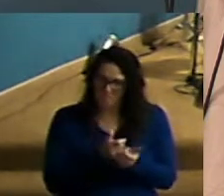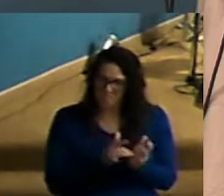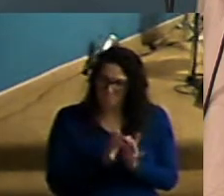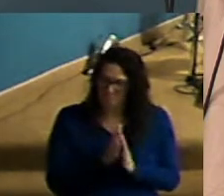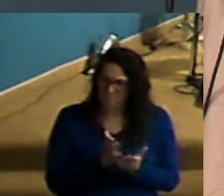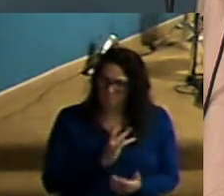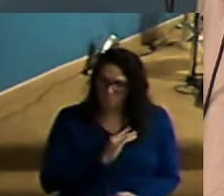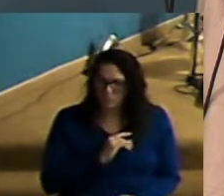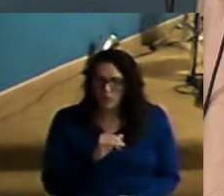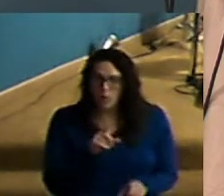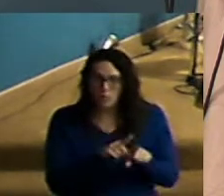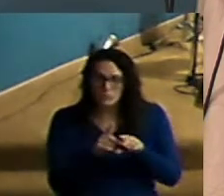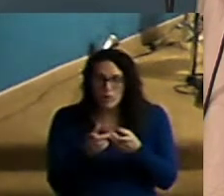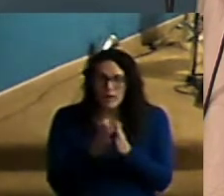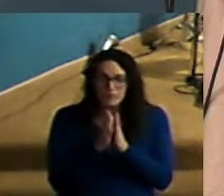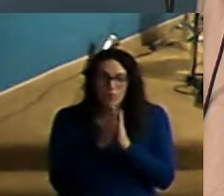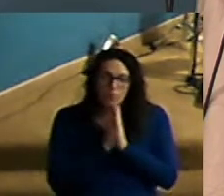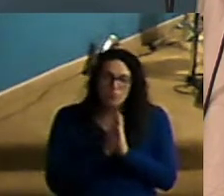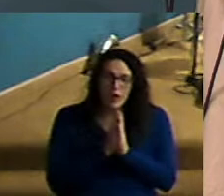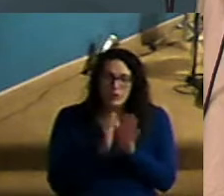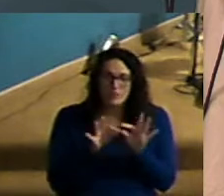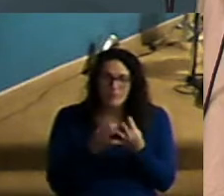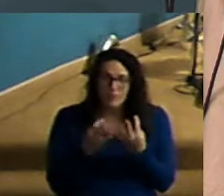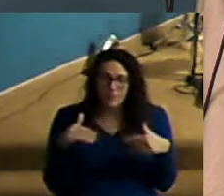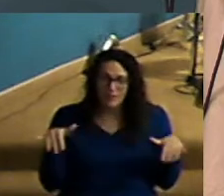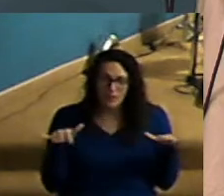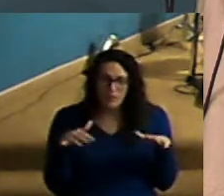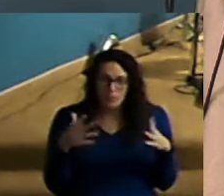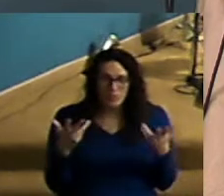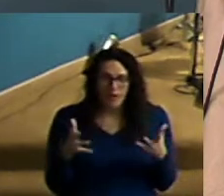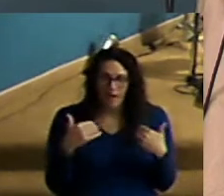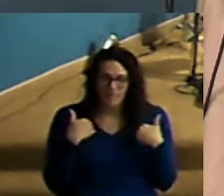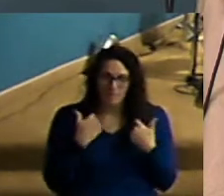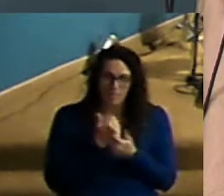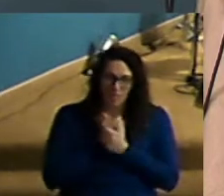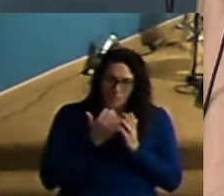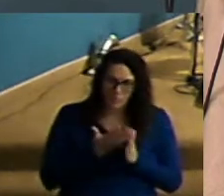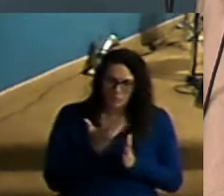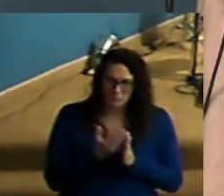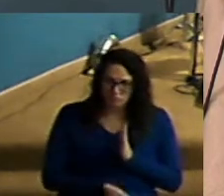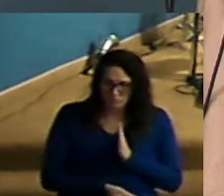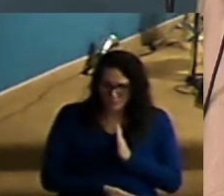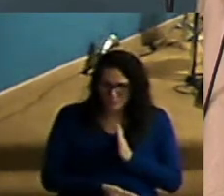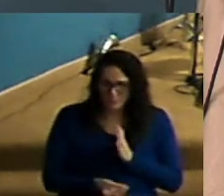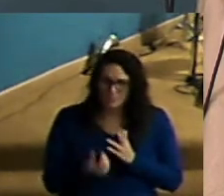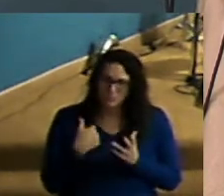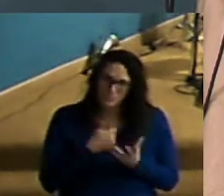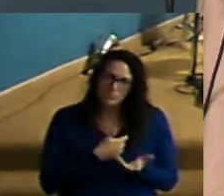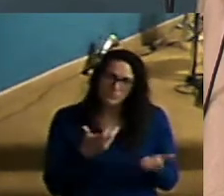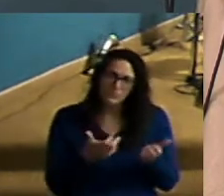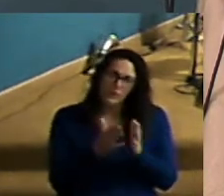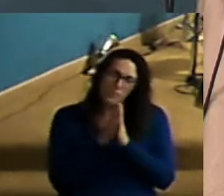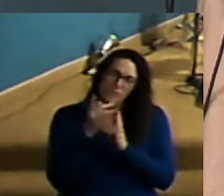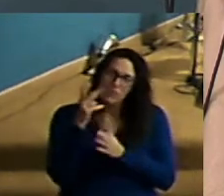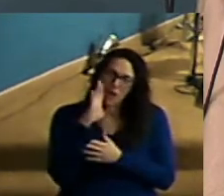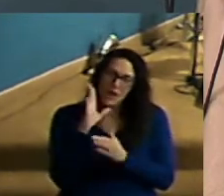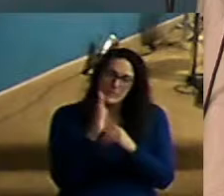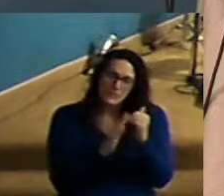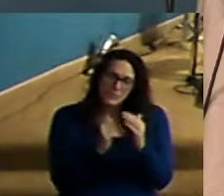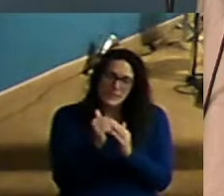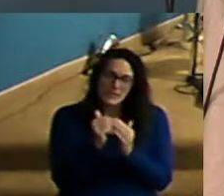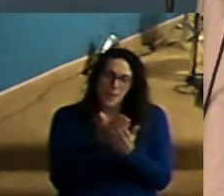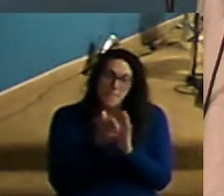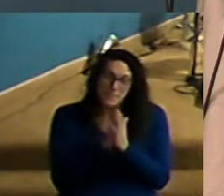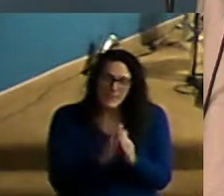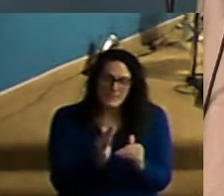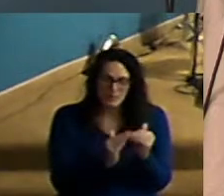Also ask prayers for families in our community who have lost loved ones. And we want to pray for God's grace and peace and comfort for them. And this